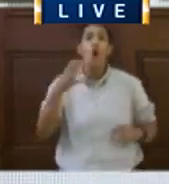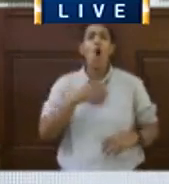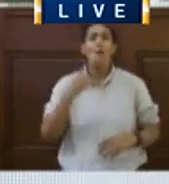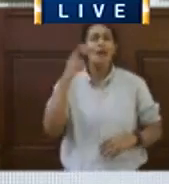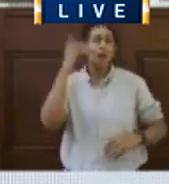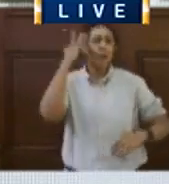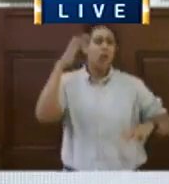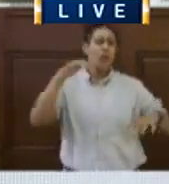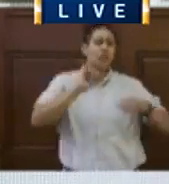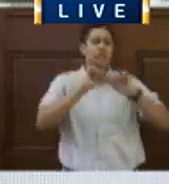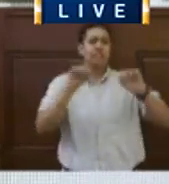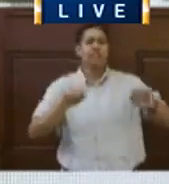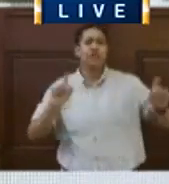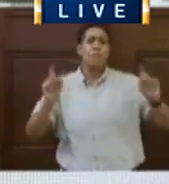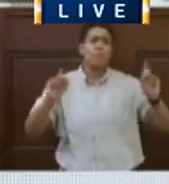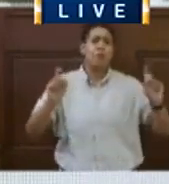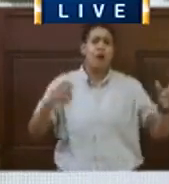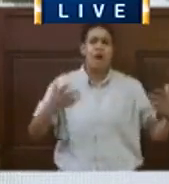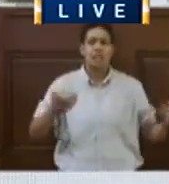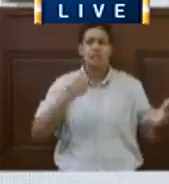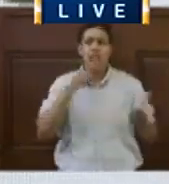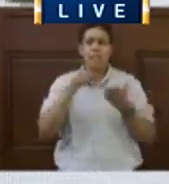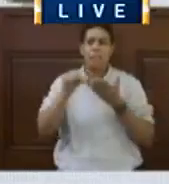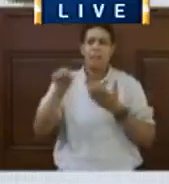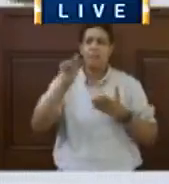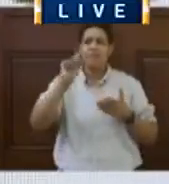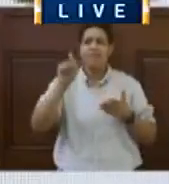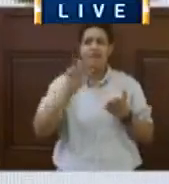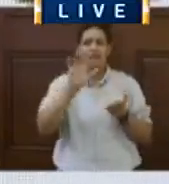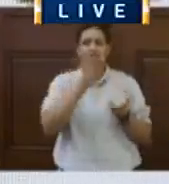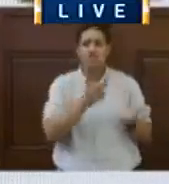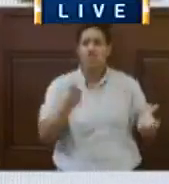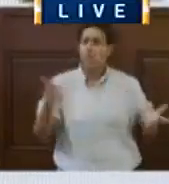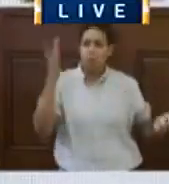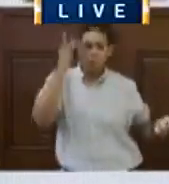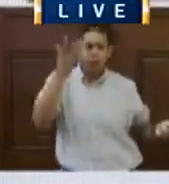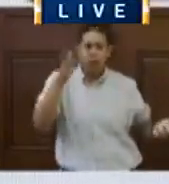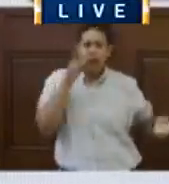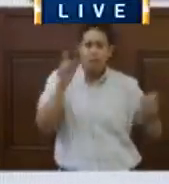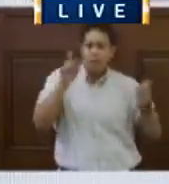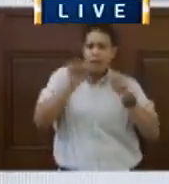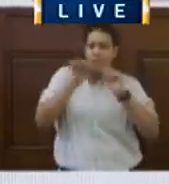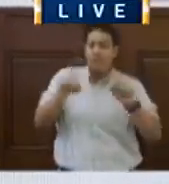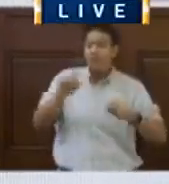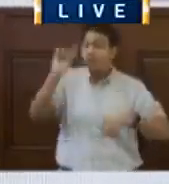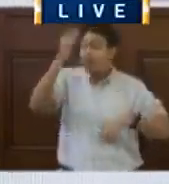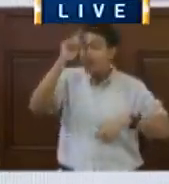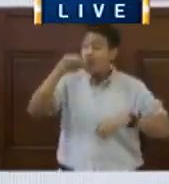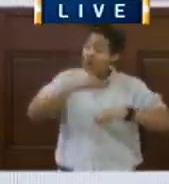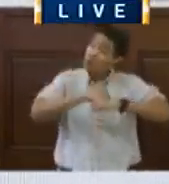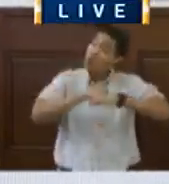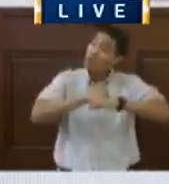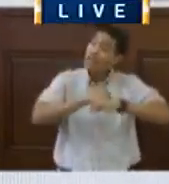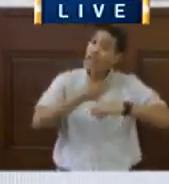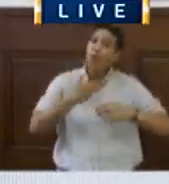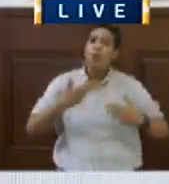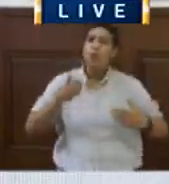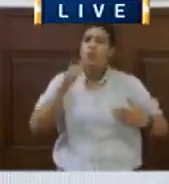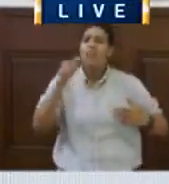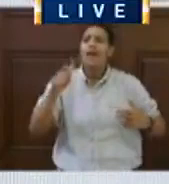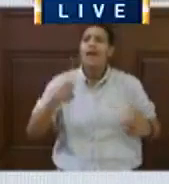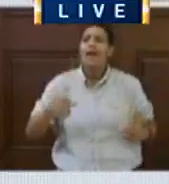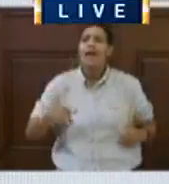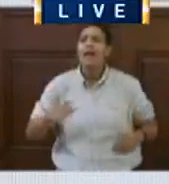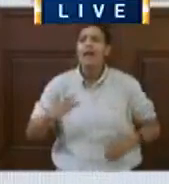to manage the payment of taxpayers' resources. So the government is protecting against that. We're not putting up a barrier for